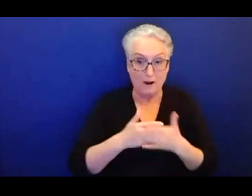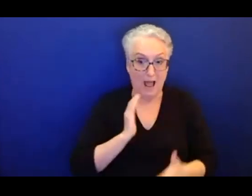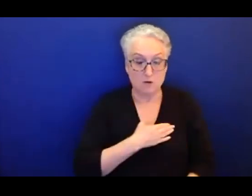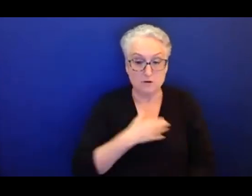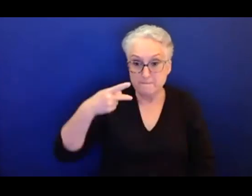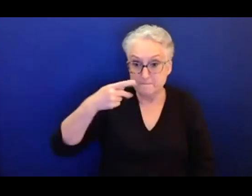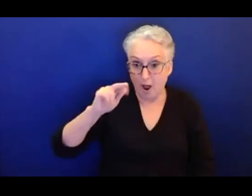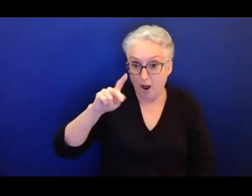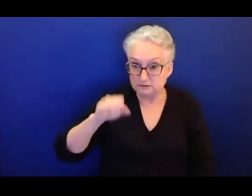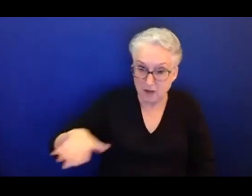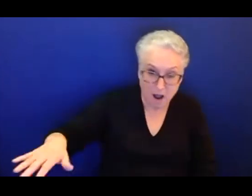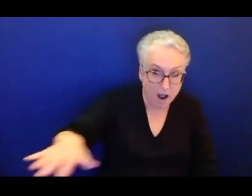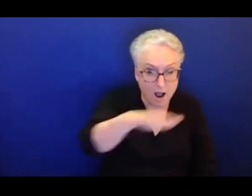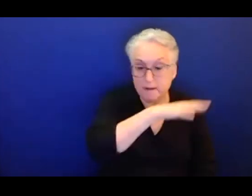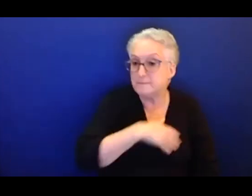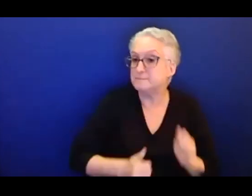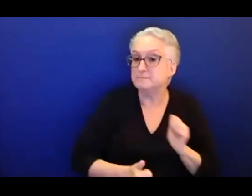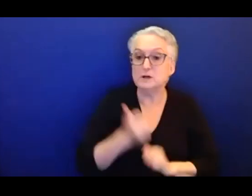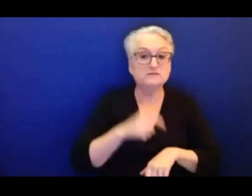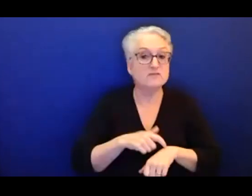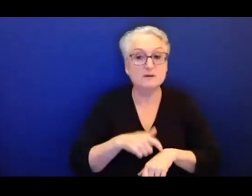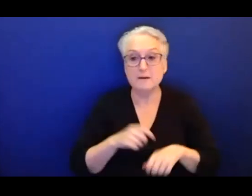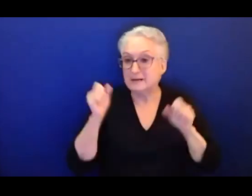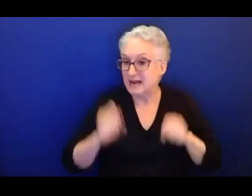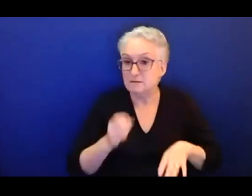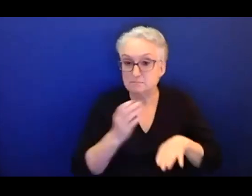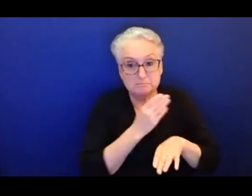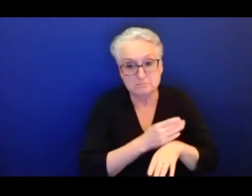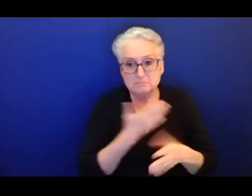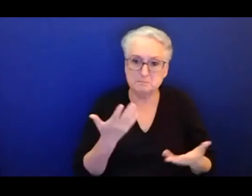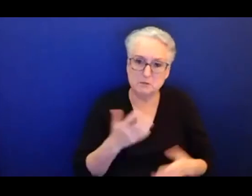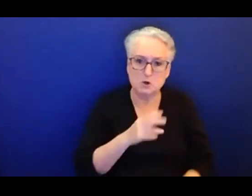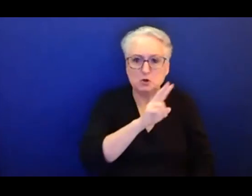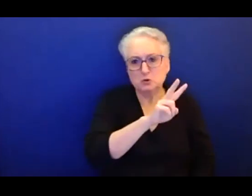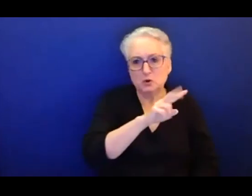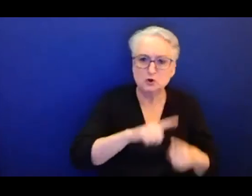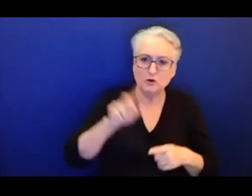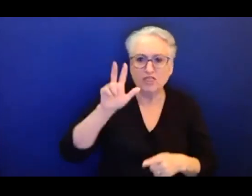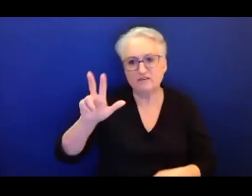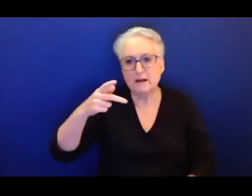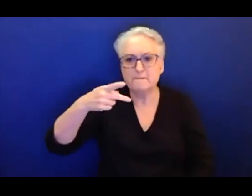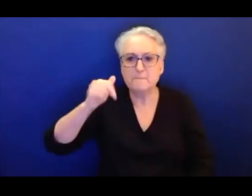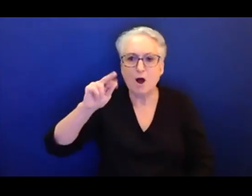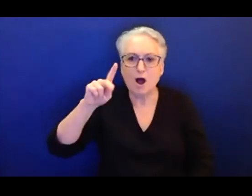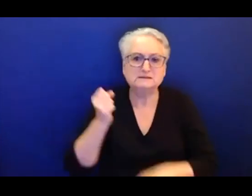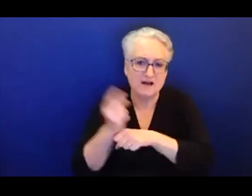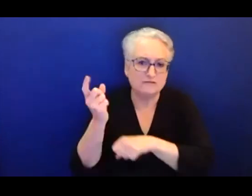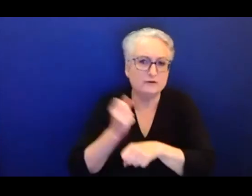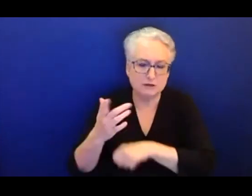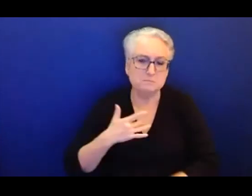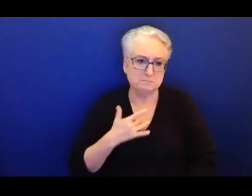2 to 3 spaces a year. And the question about the community centers, yes, we are able